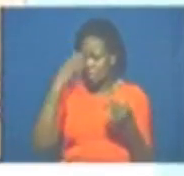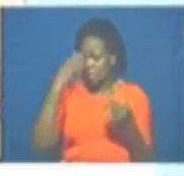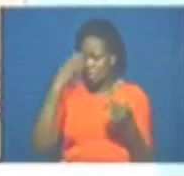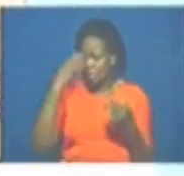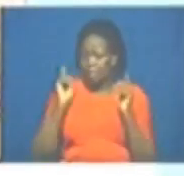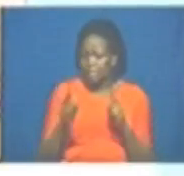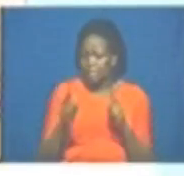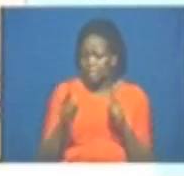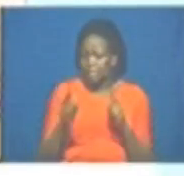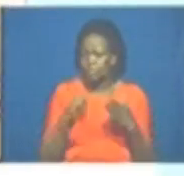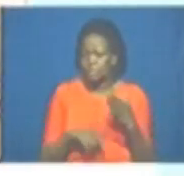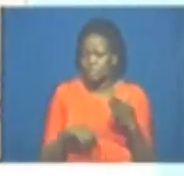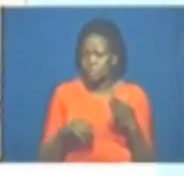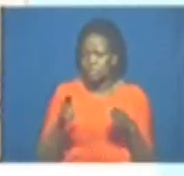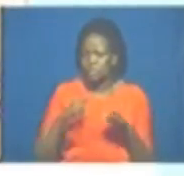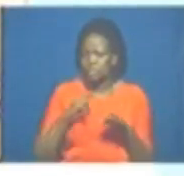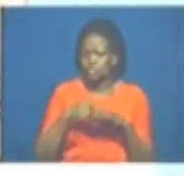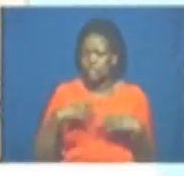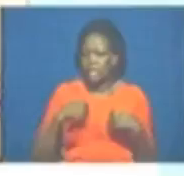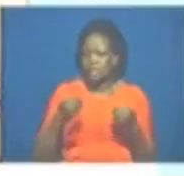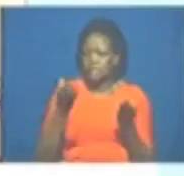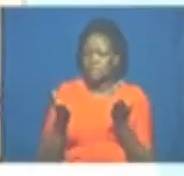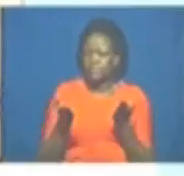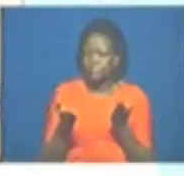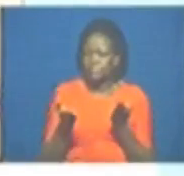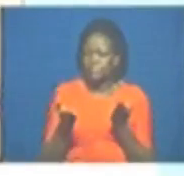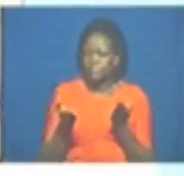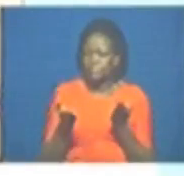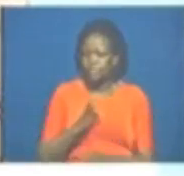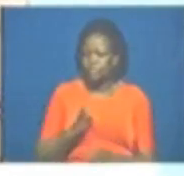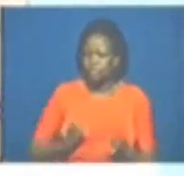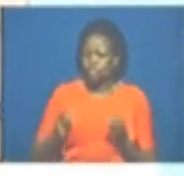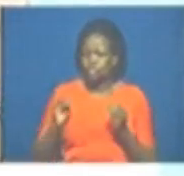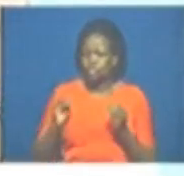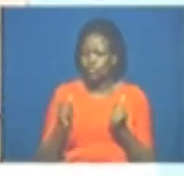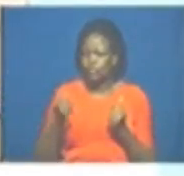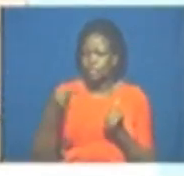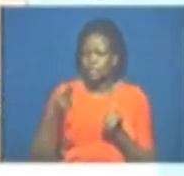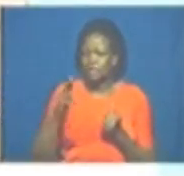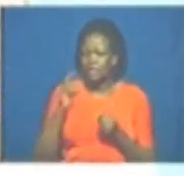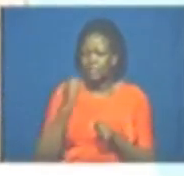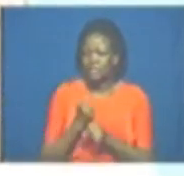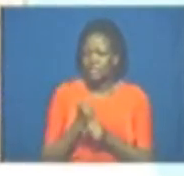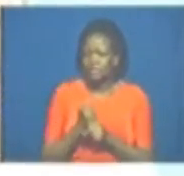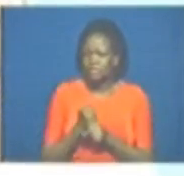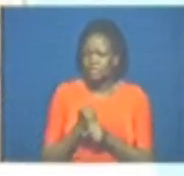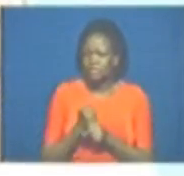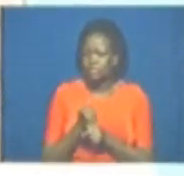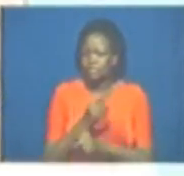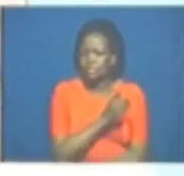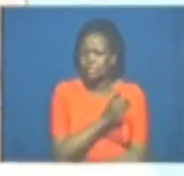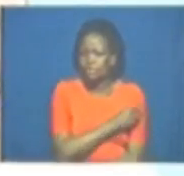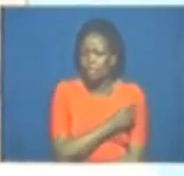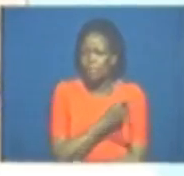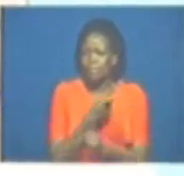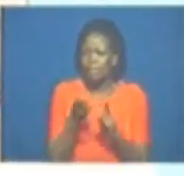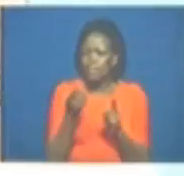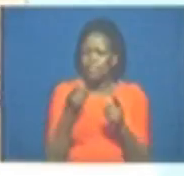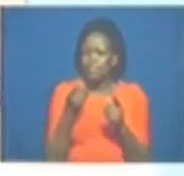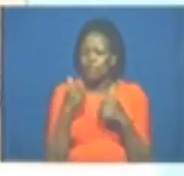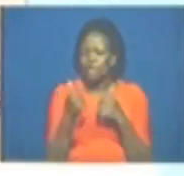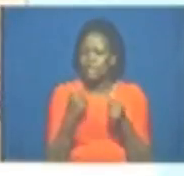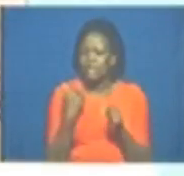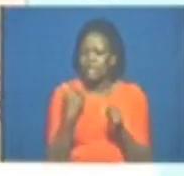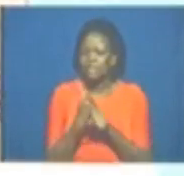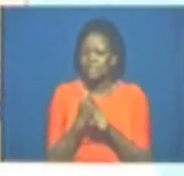health National Health Service Commission, which will address the HR functions of the medics. But you have the rest of the functions being done